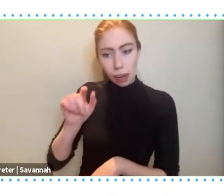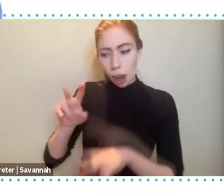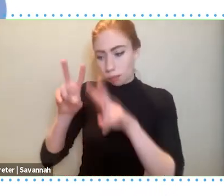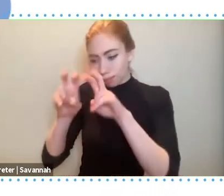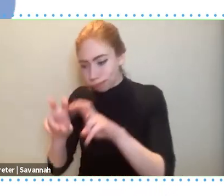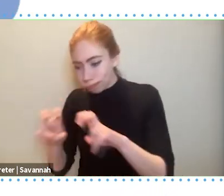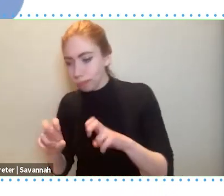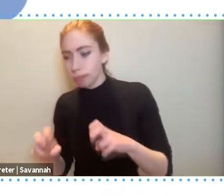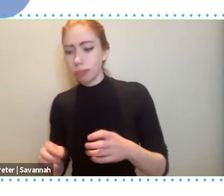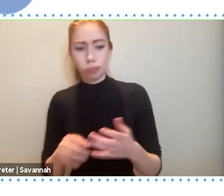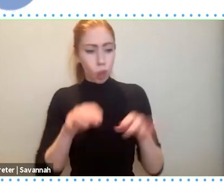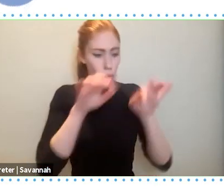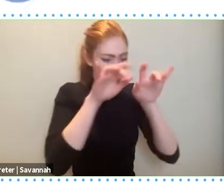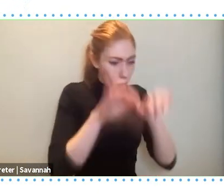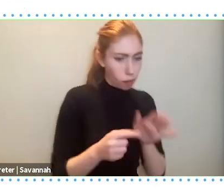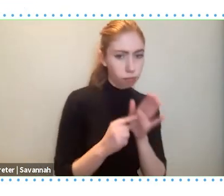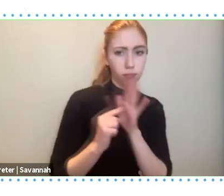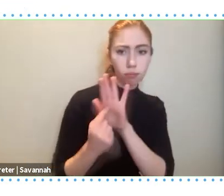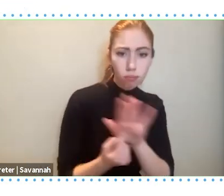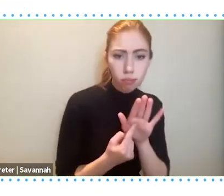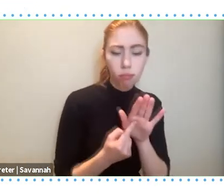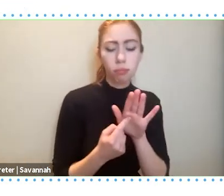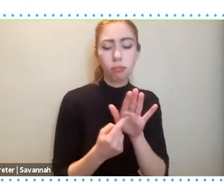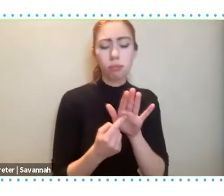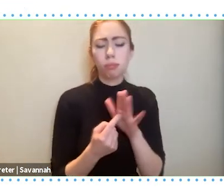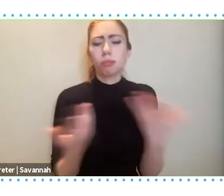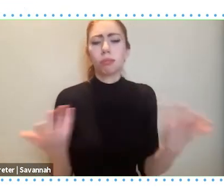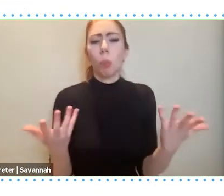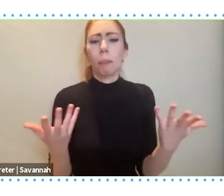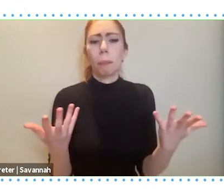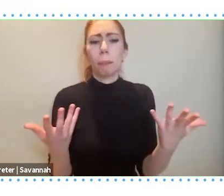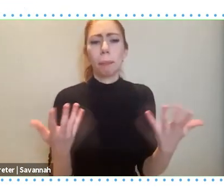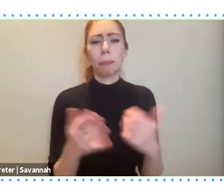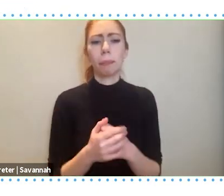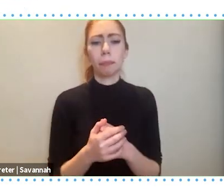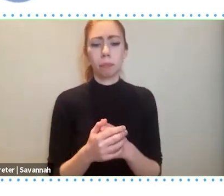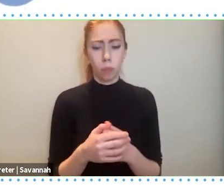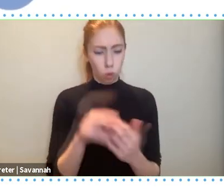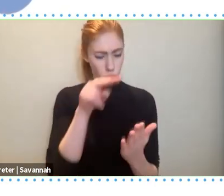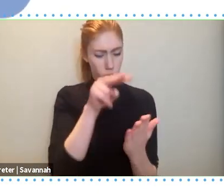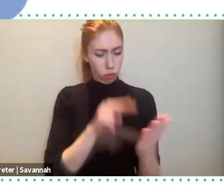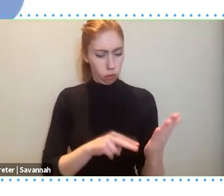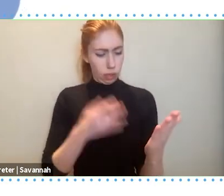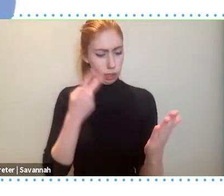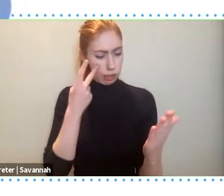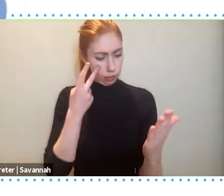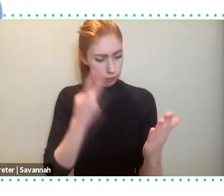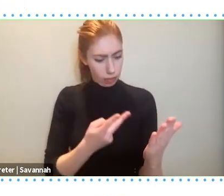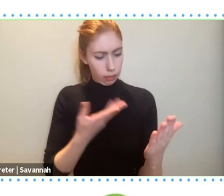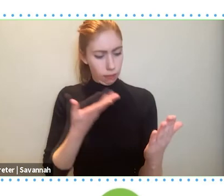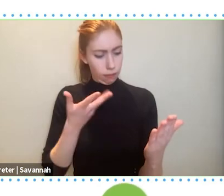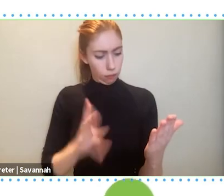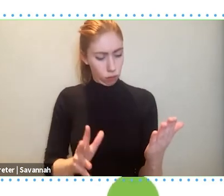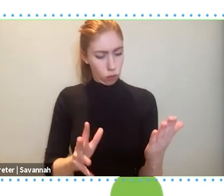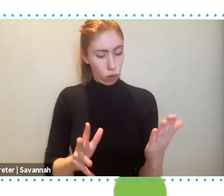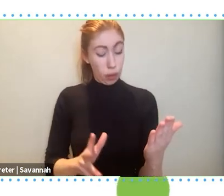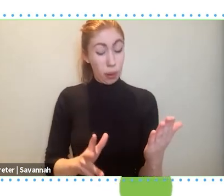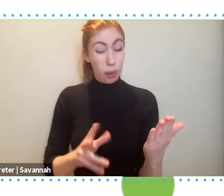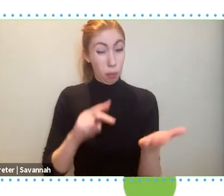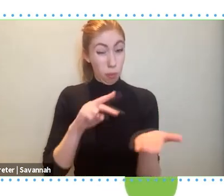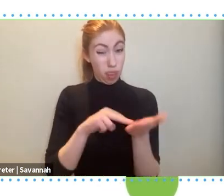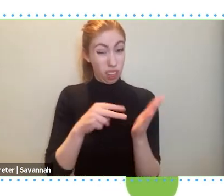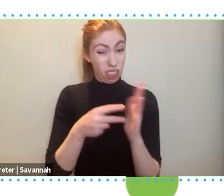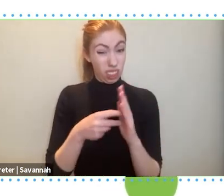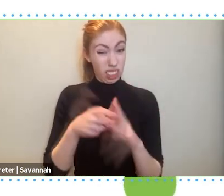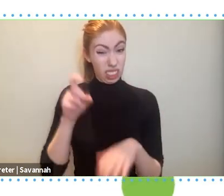we are coming back to the need for an individually crafted governance system